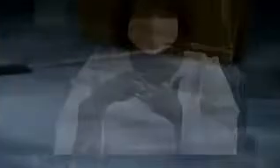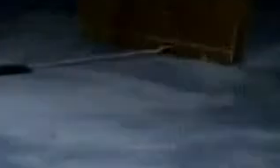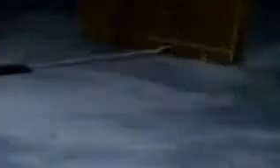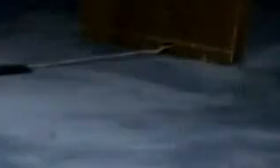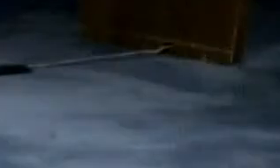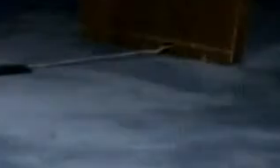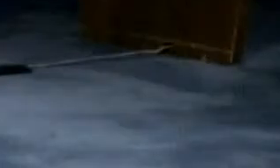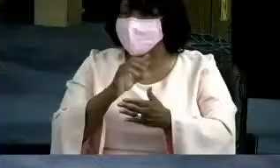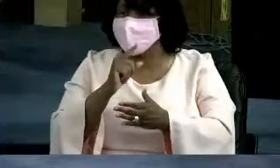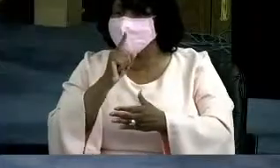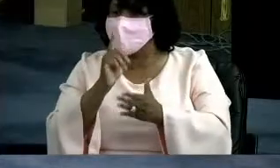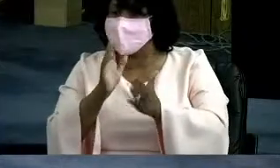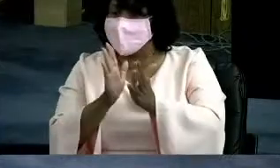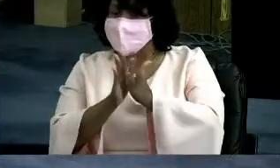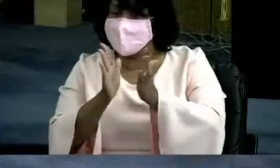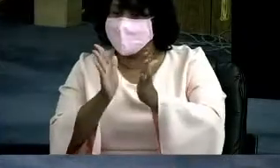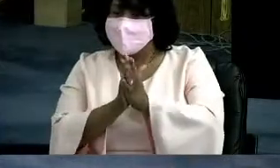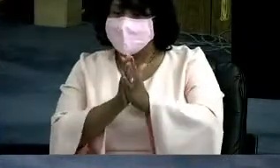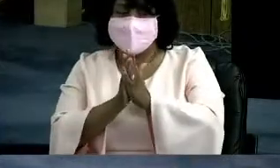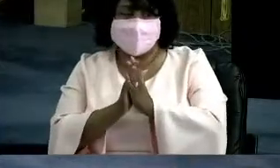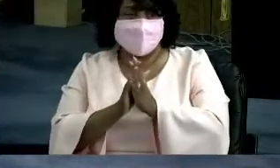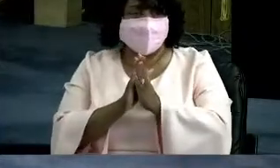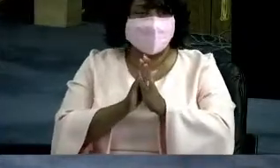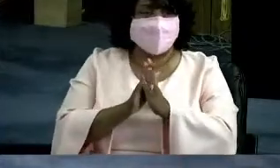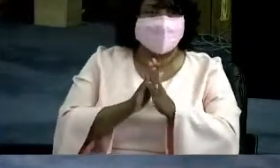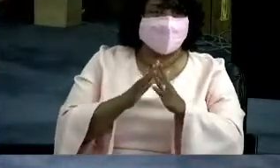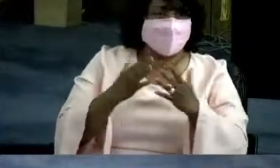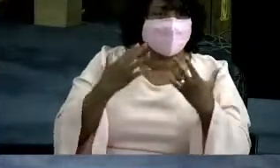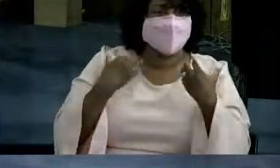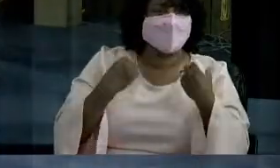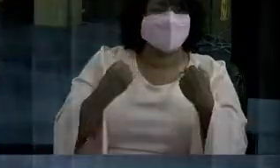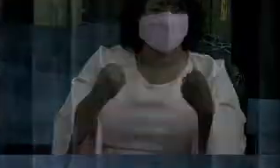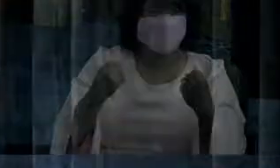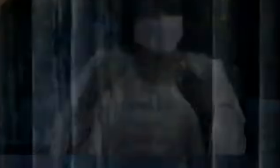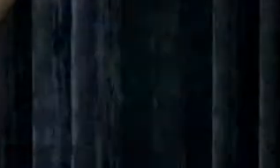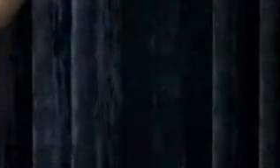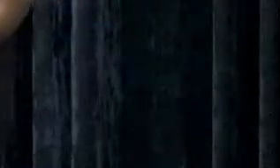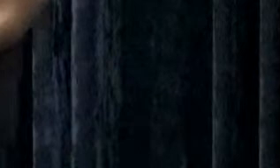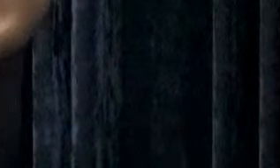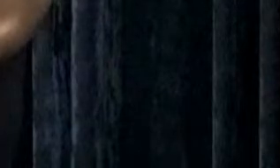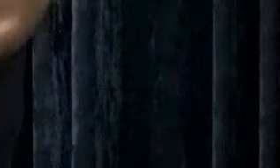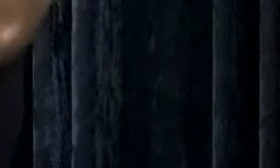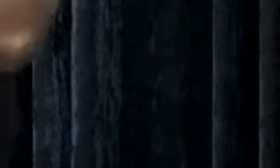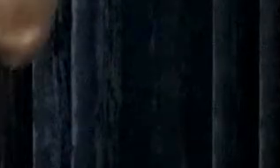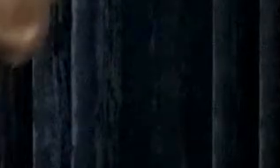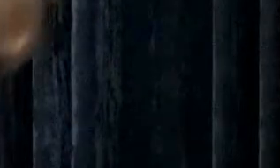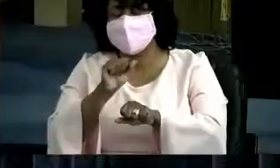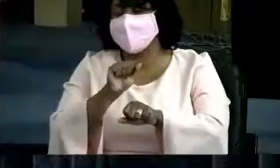praise. Say, mighty are the words.